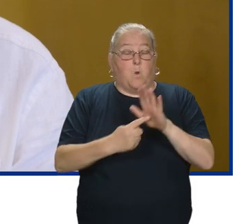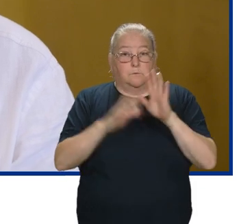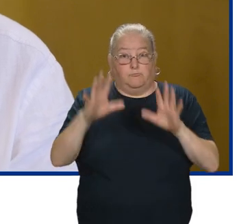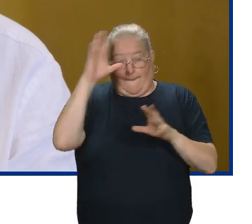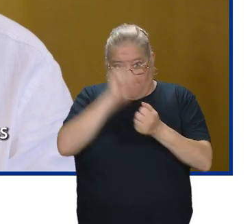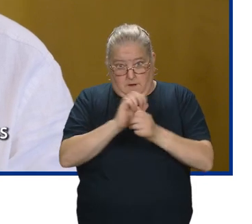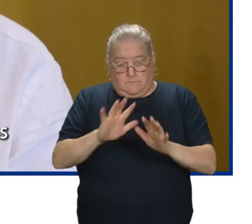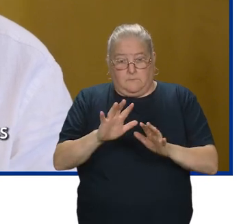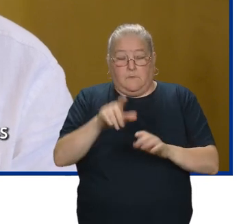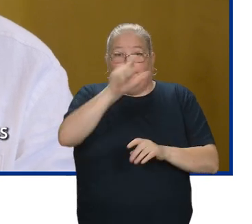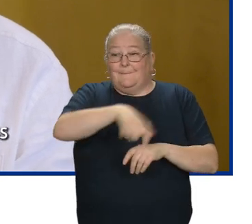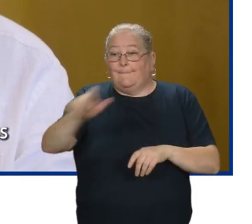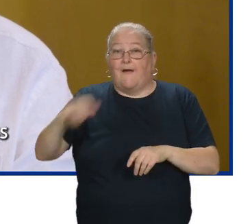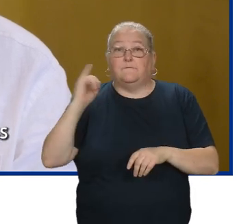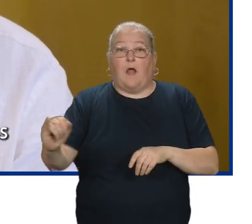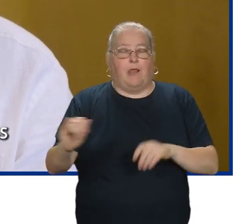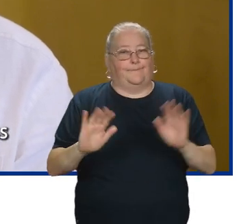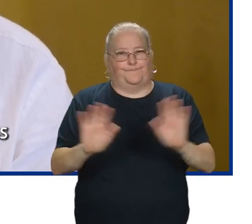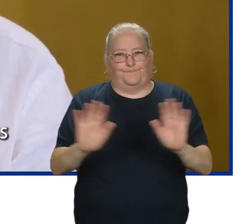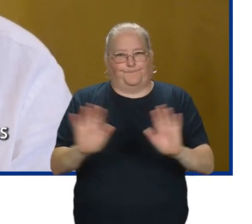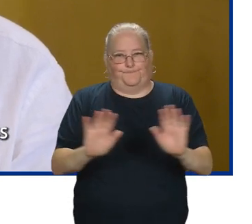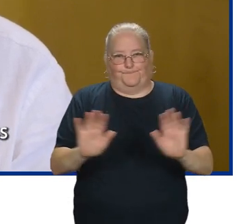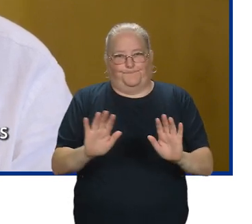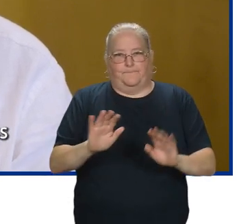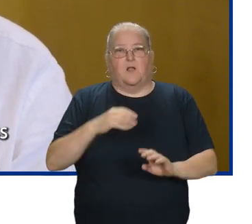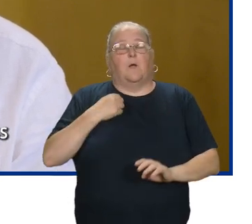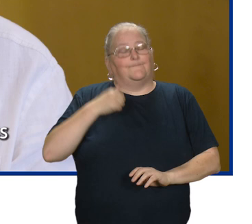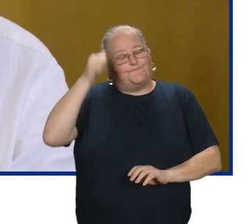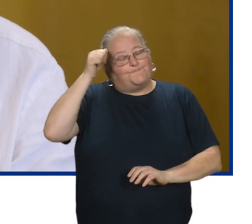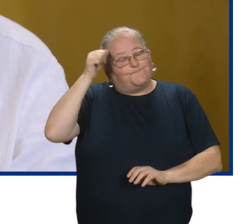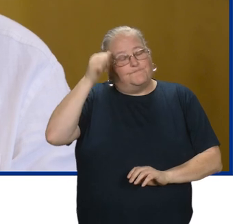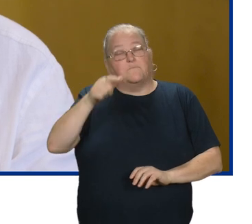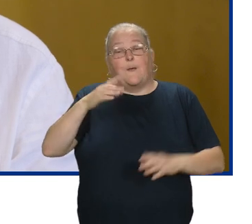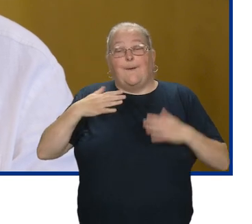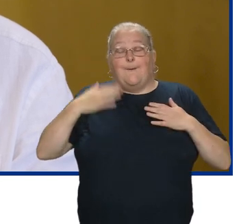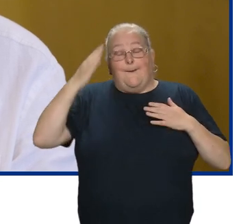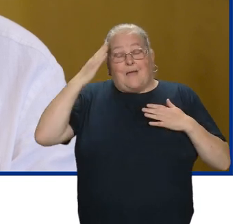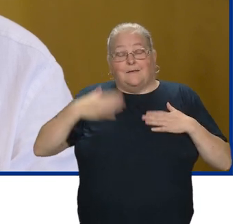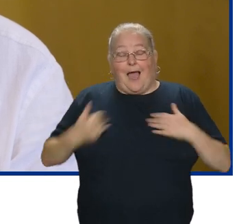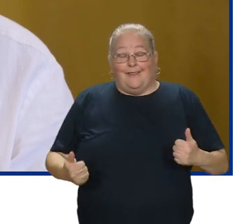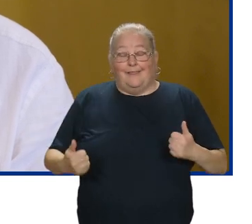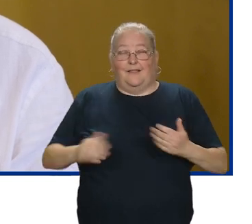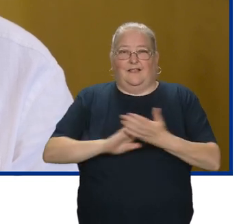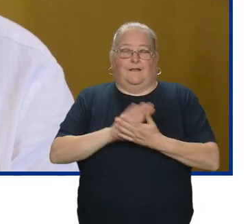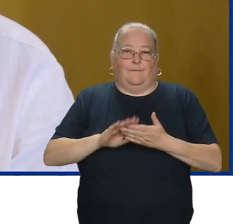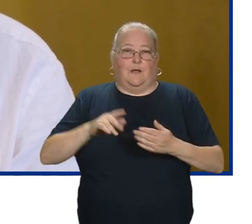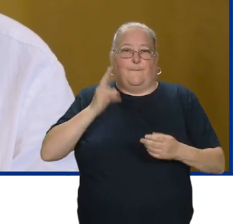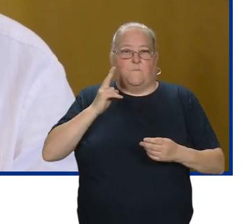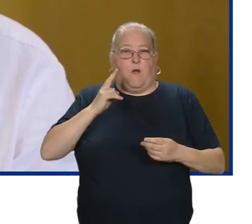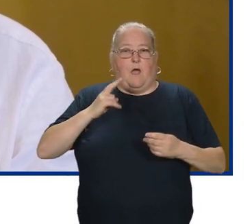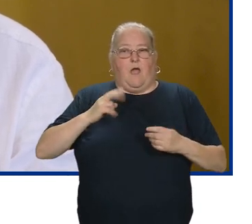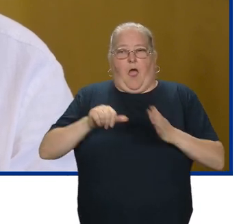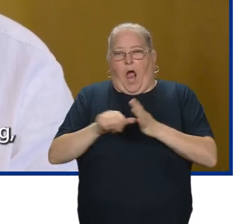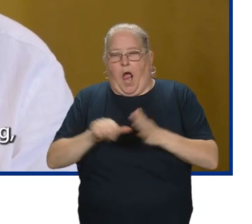fault. We all understand how mental illness can make it harder to live a healthy